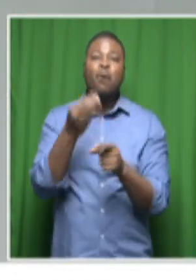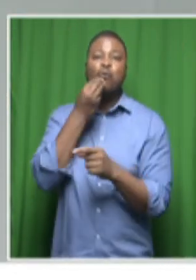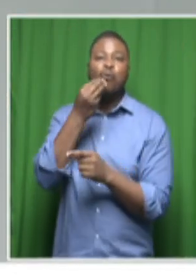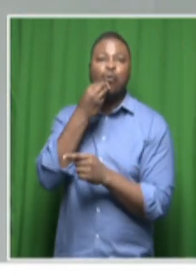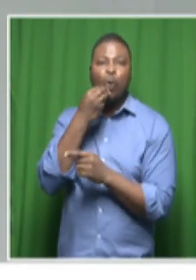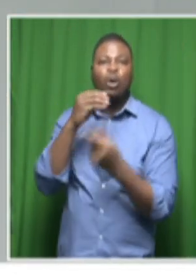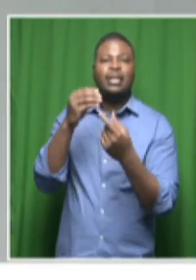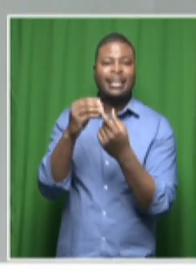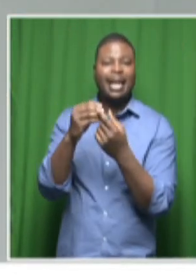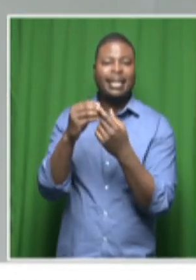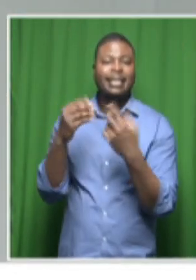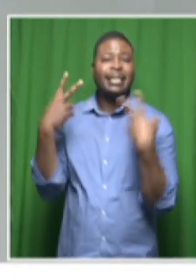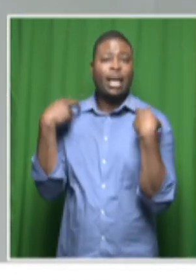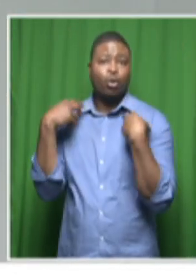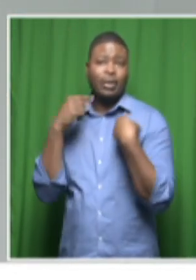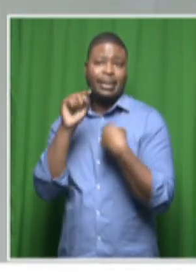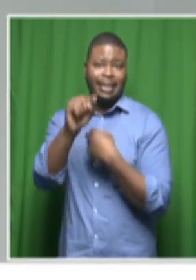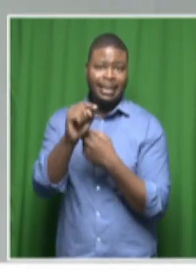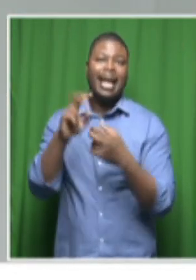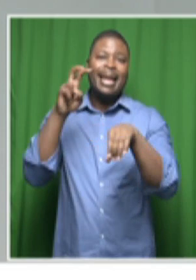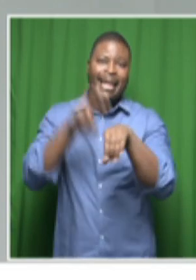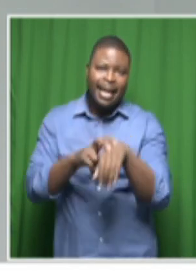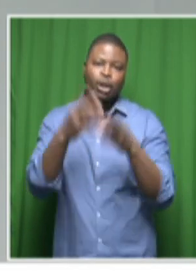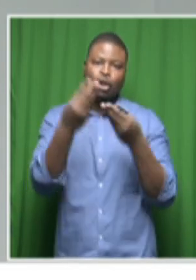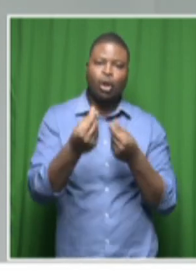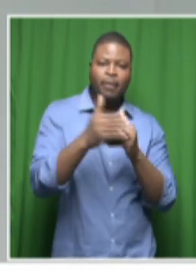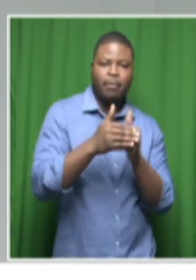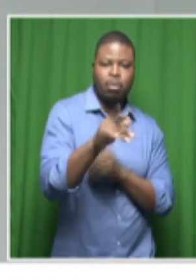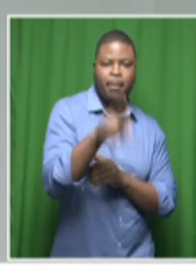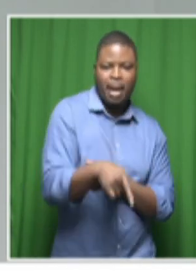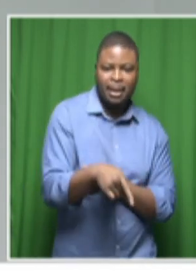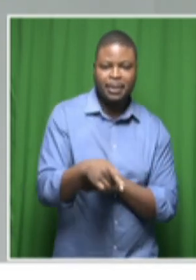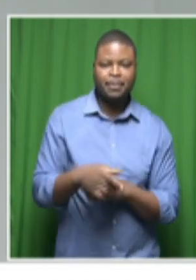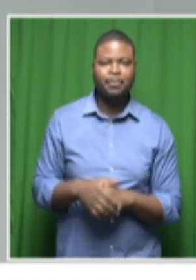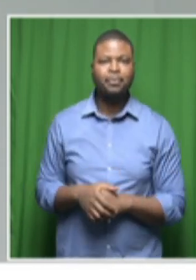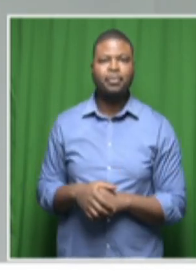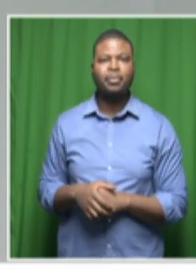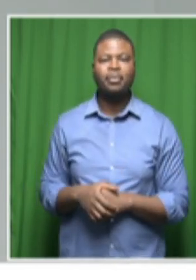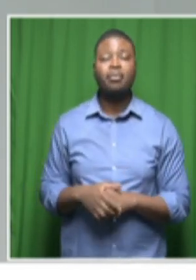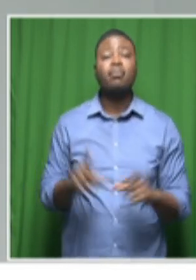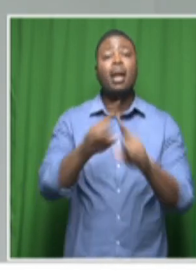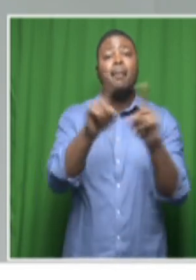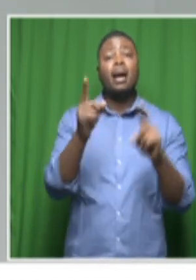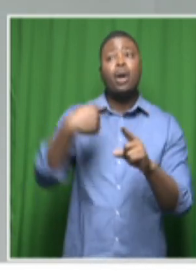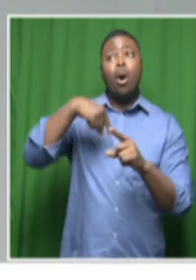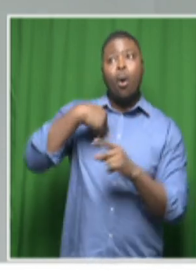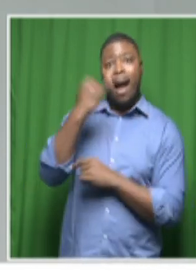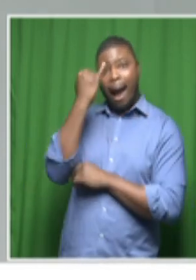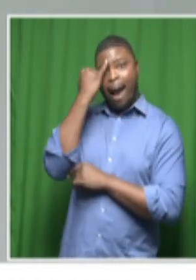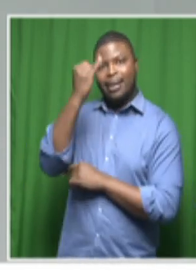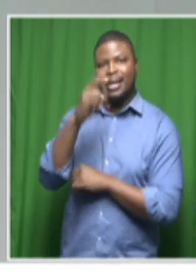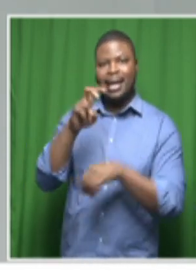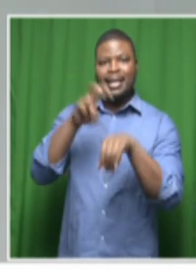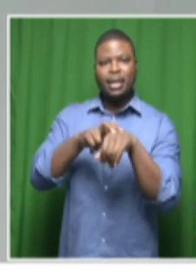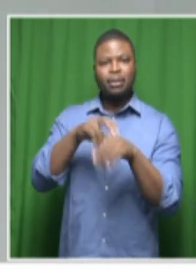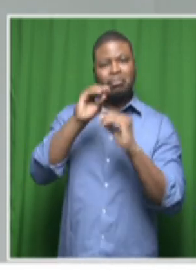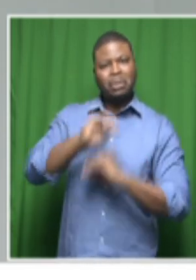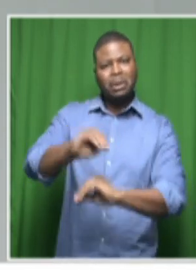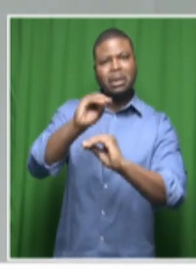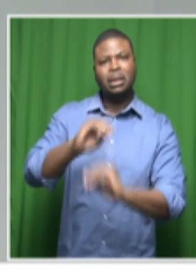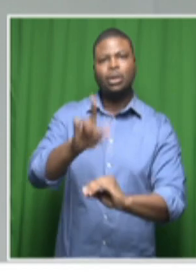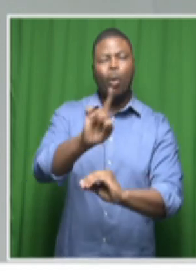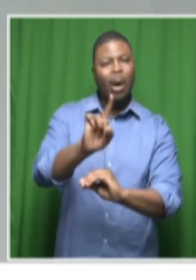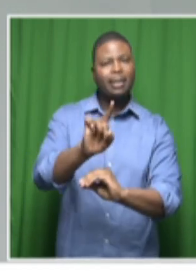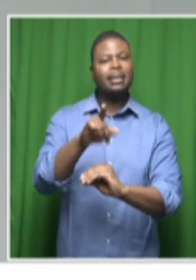carbon dioxide. We know they give us food, so let's go ahead and plant. And the idea was to teach them a technique, a very innovative technique of